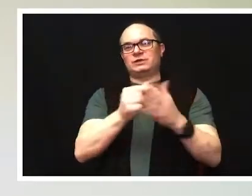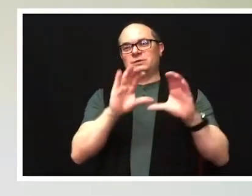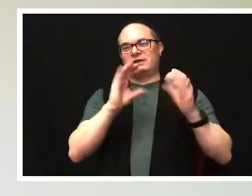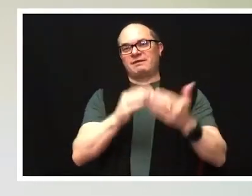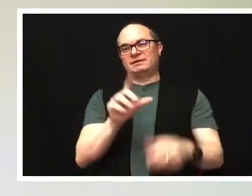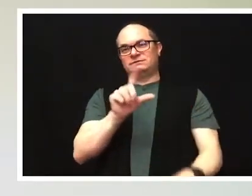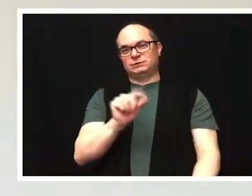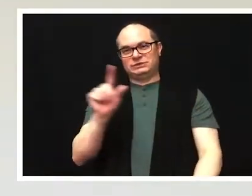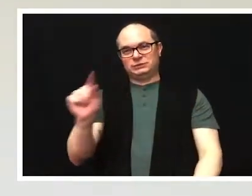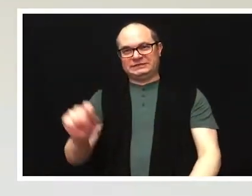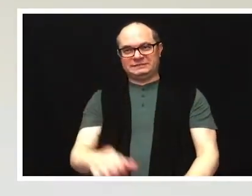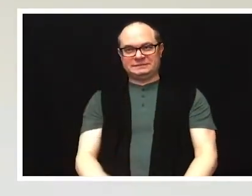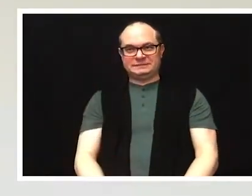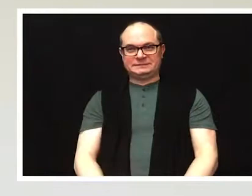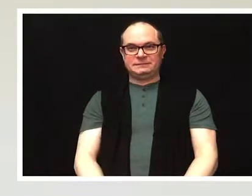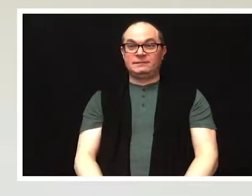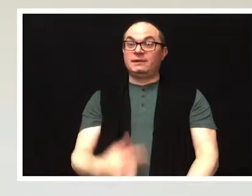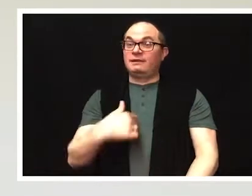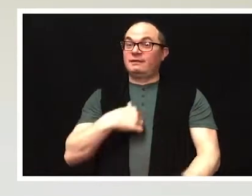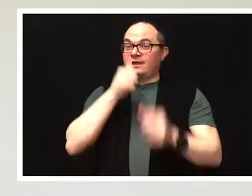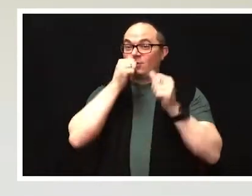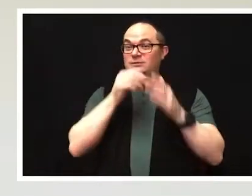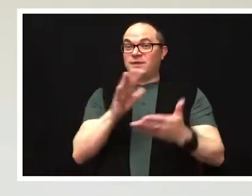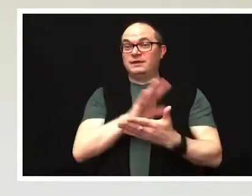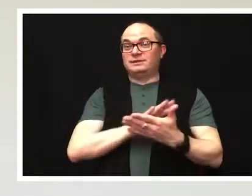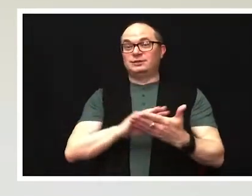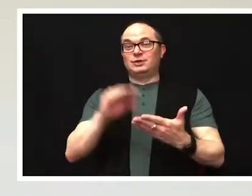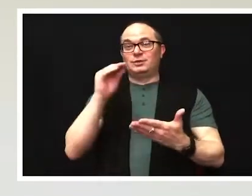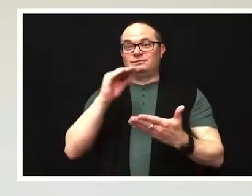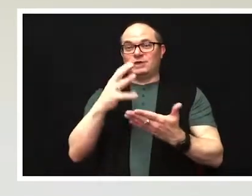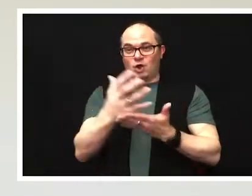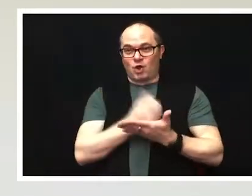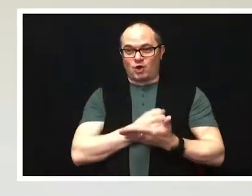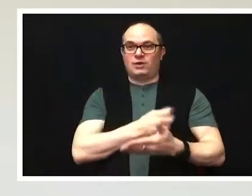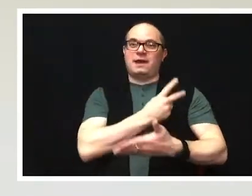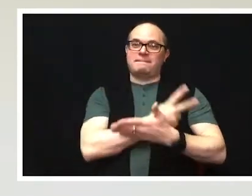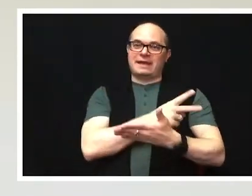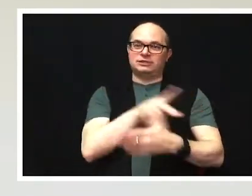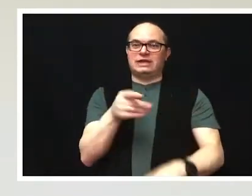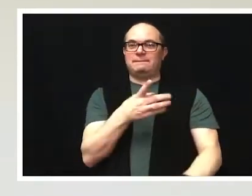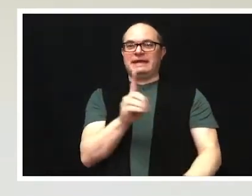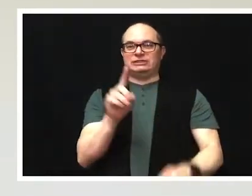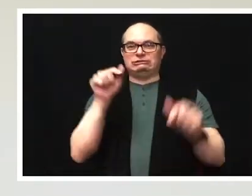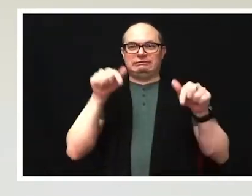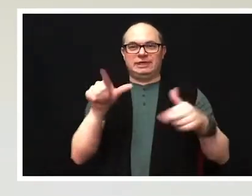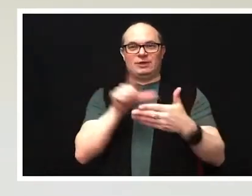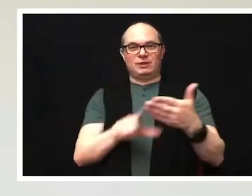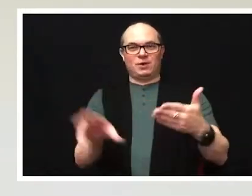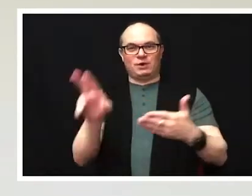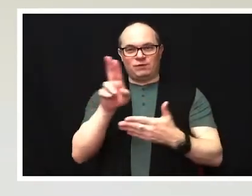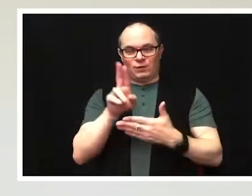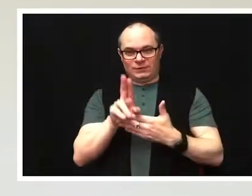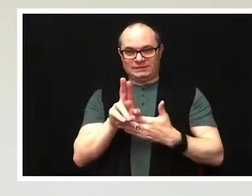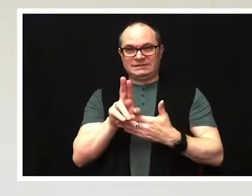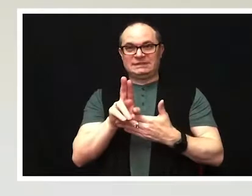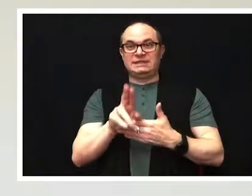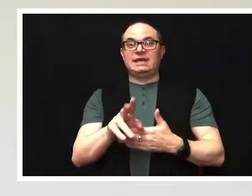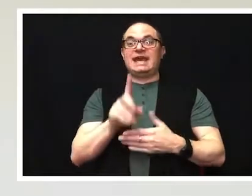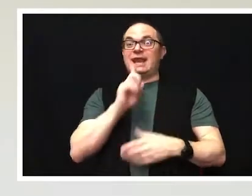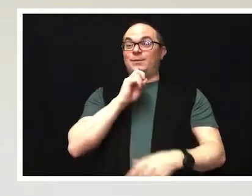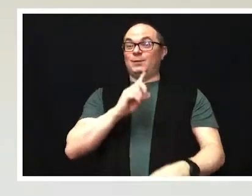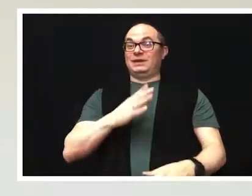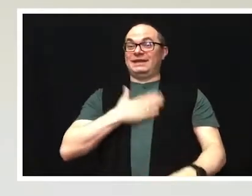of 2020. I was blessed to earn both a master's and doctorate degree from Lamar and am